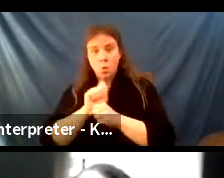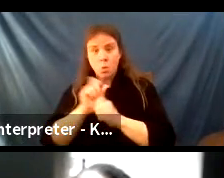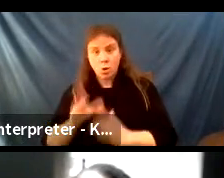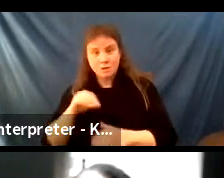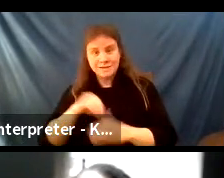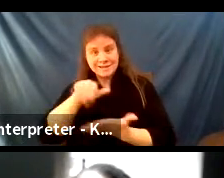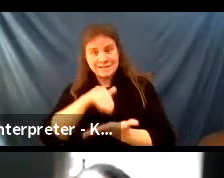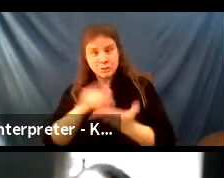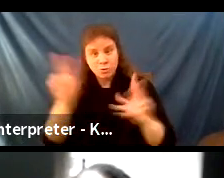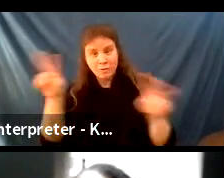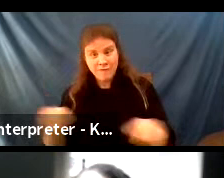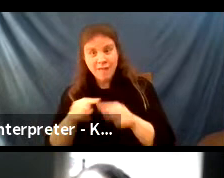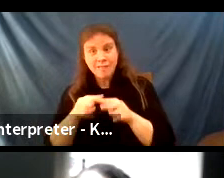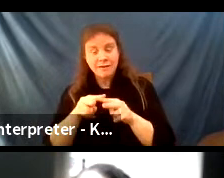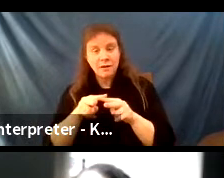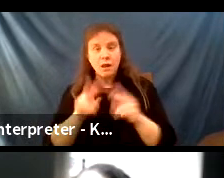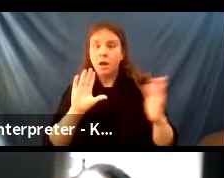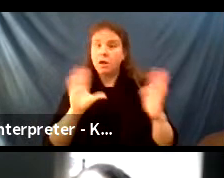maybe very different from a